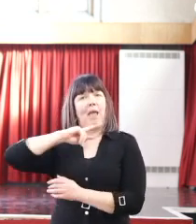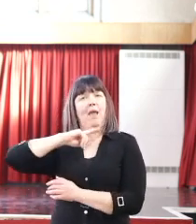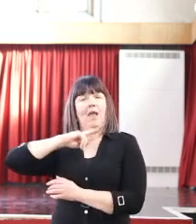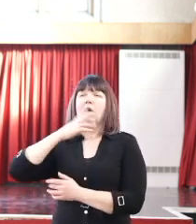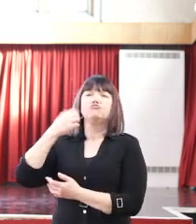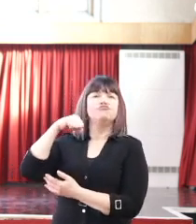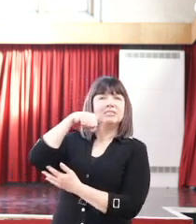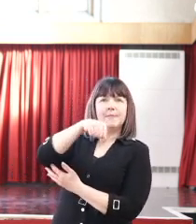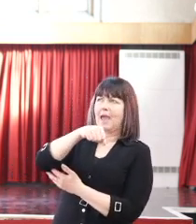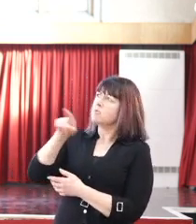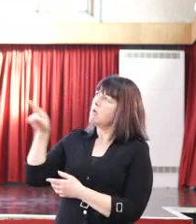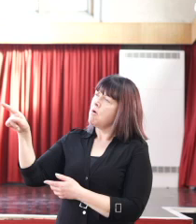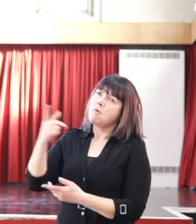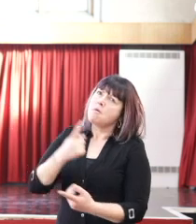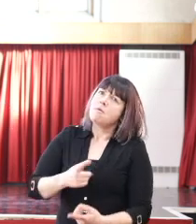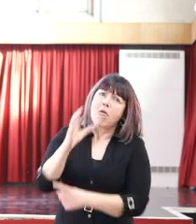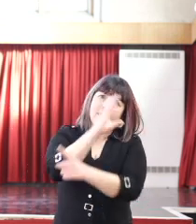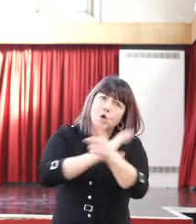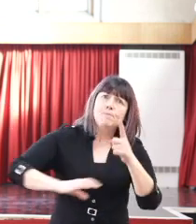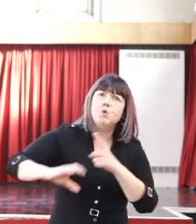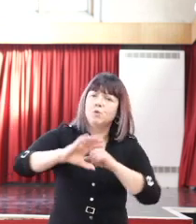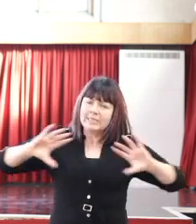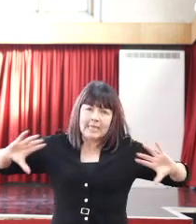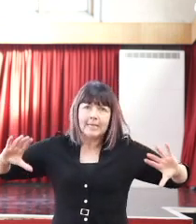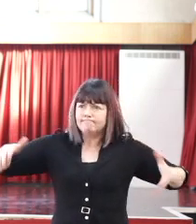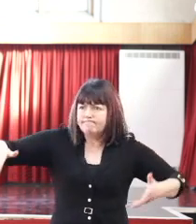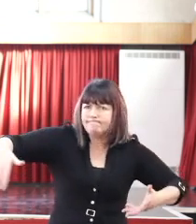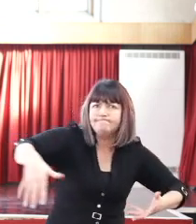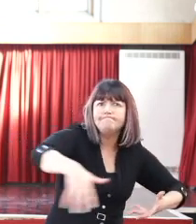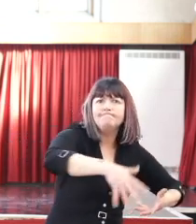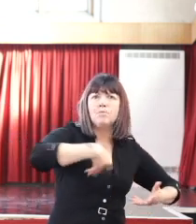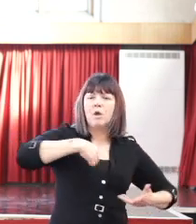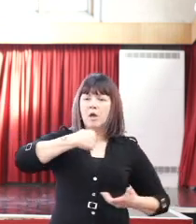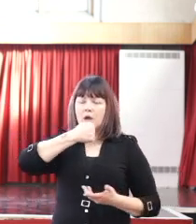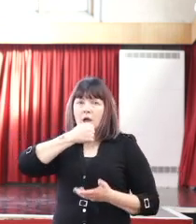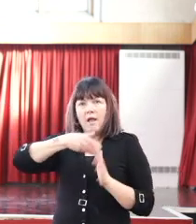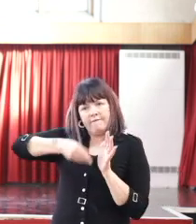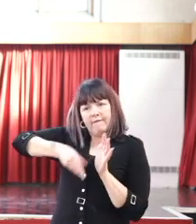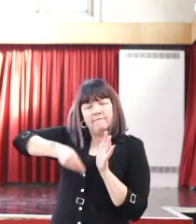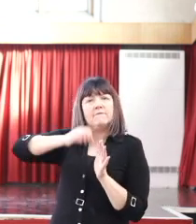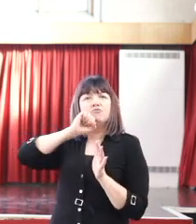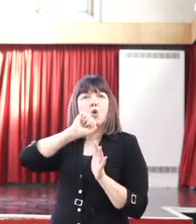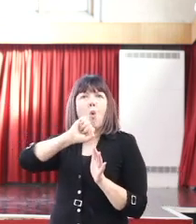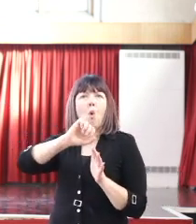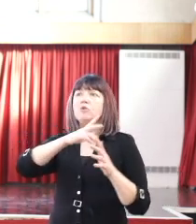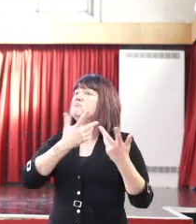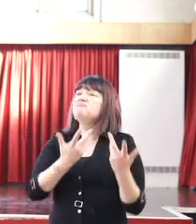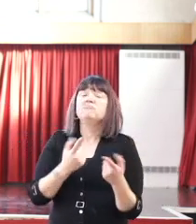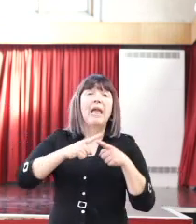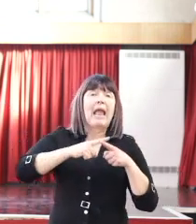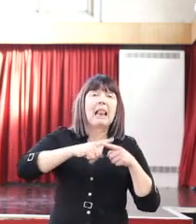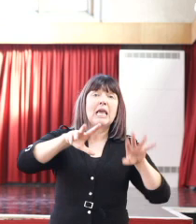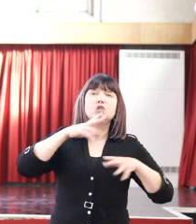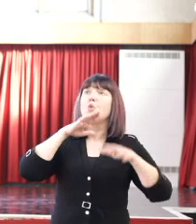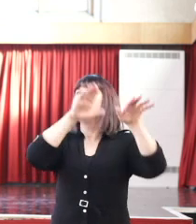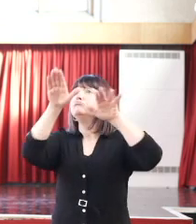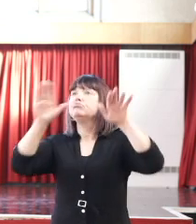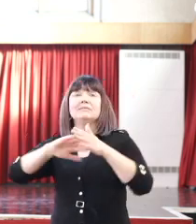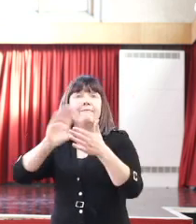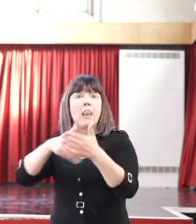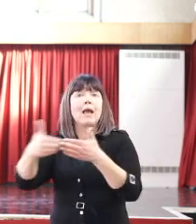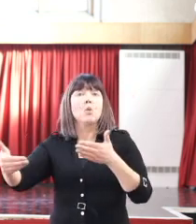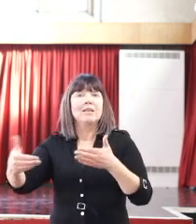love, lend their unity, voice, respect. young, old, English speaking, non-English speaking. It was all, you know, really